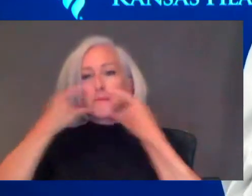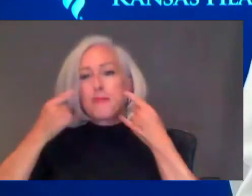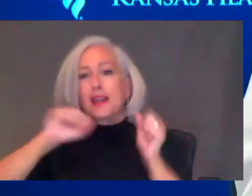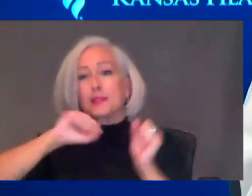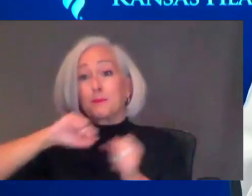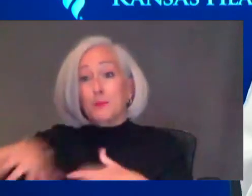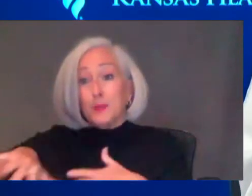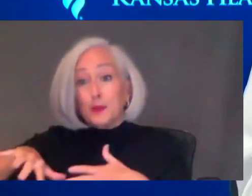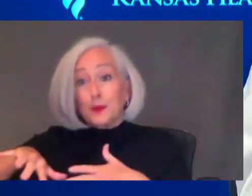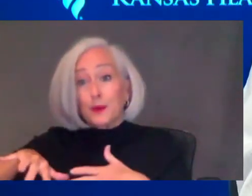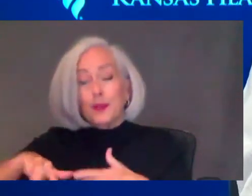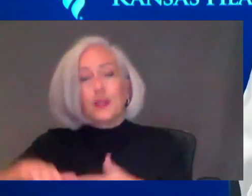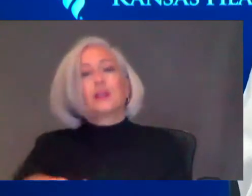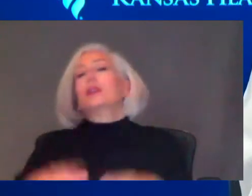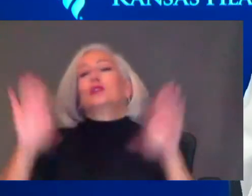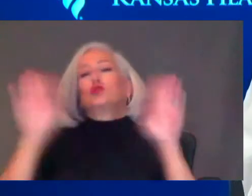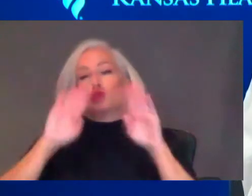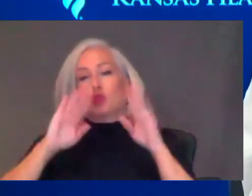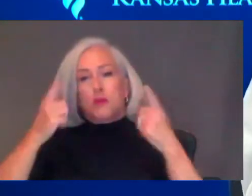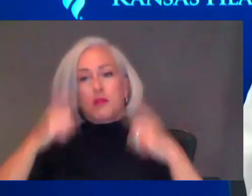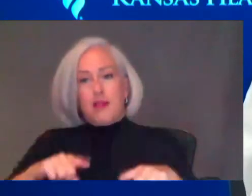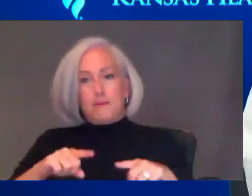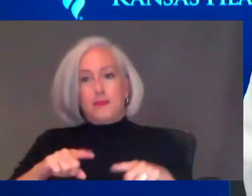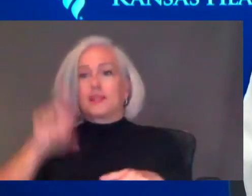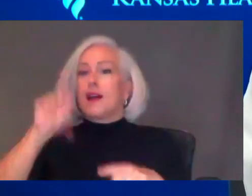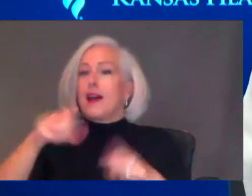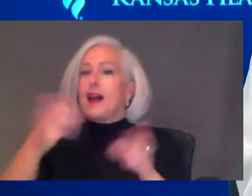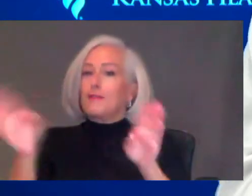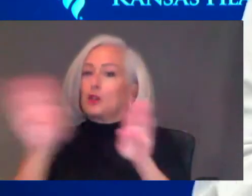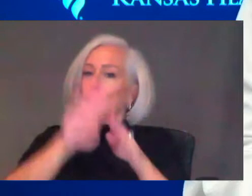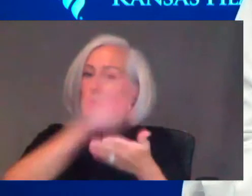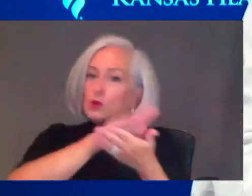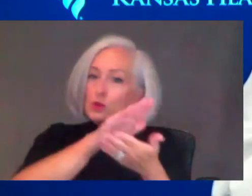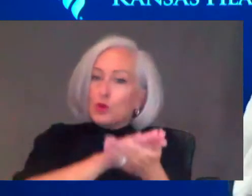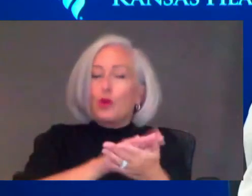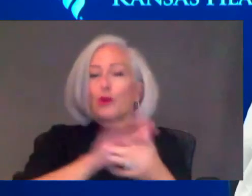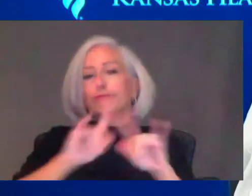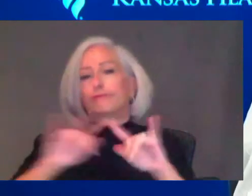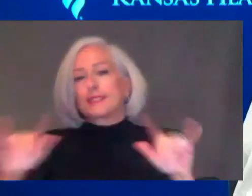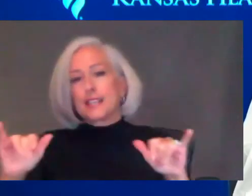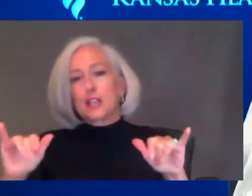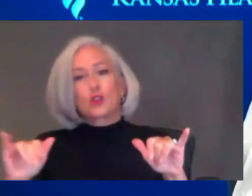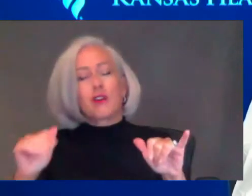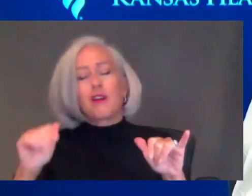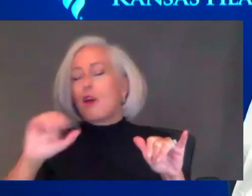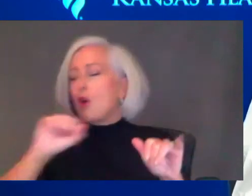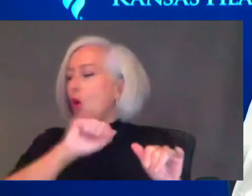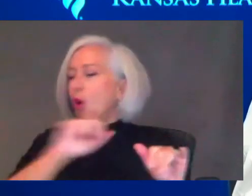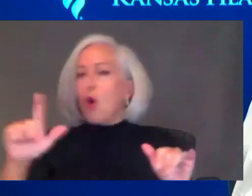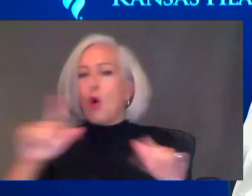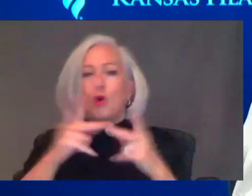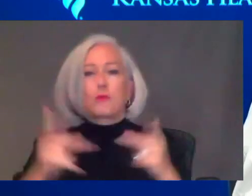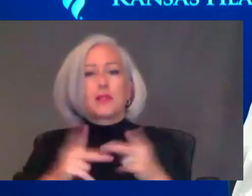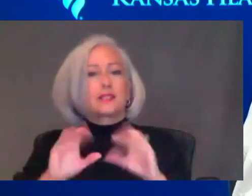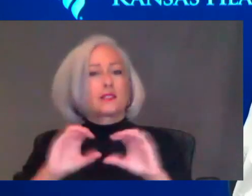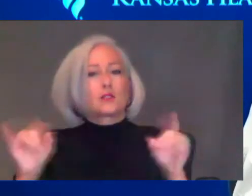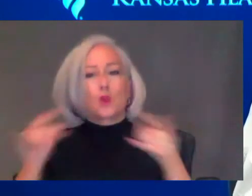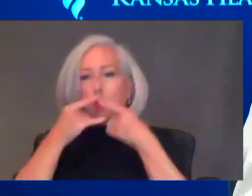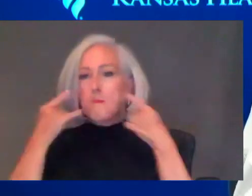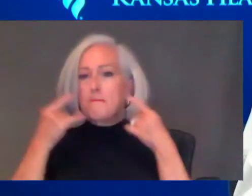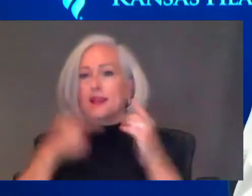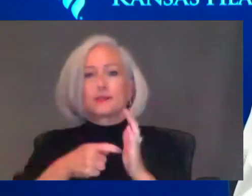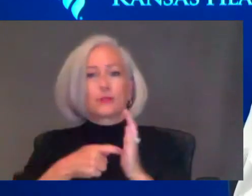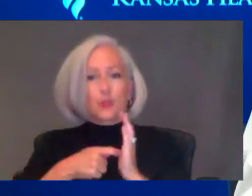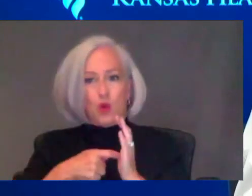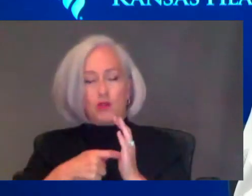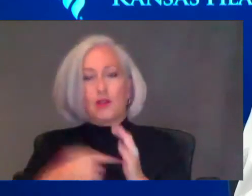have good data supporting this, masking in the schools, doing those other non-pharmaceutical interventions, and of course vaccinating all those